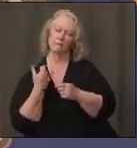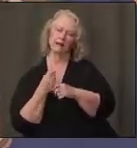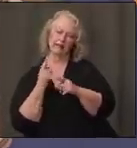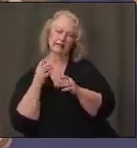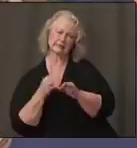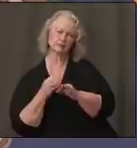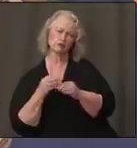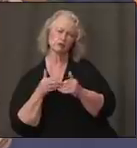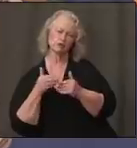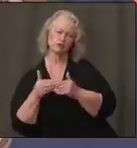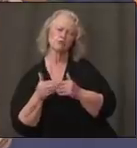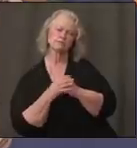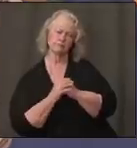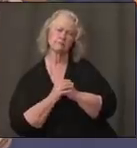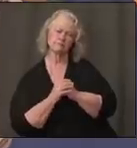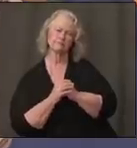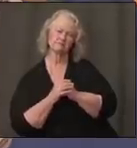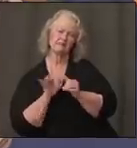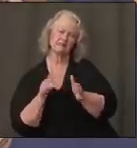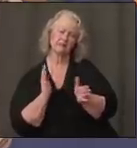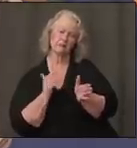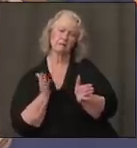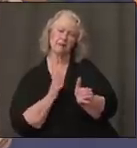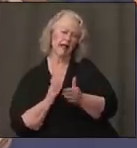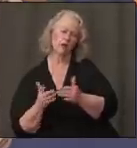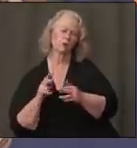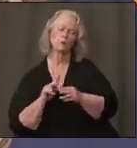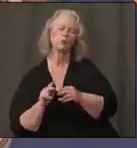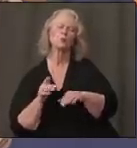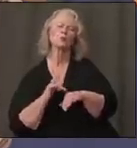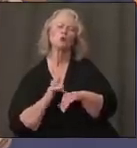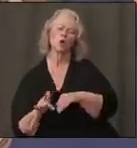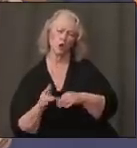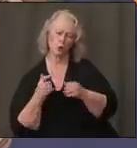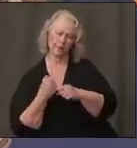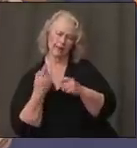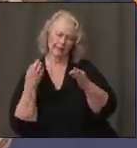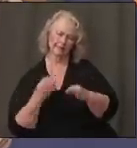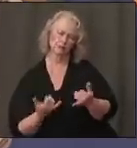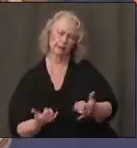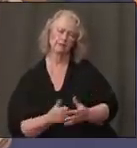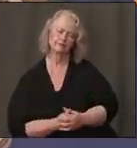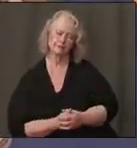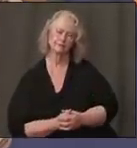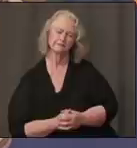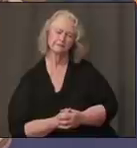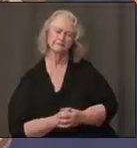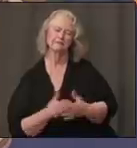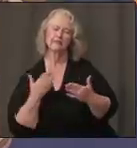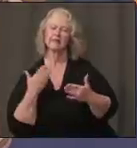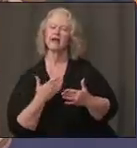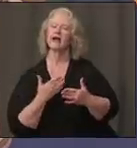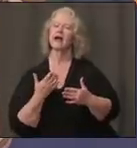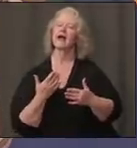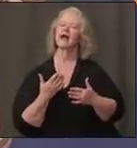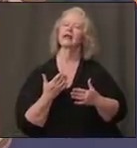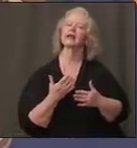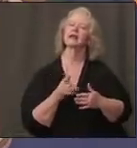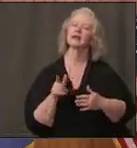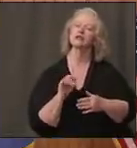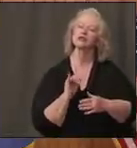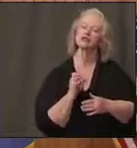give people a little bit of notice. That's our plan. I think it's too early to say what's going to happen on the 20th. Thanks. And one quick one,